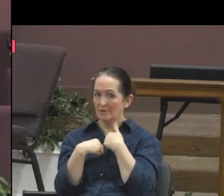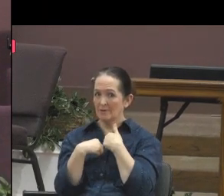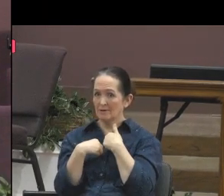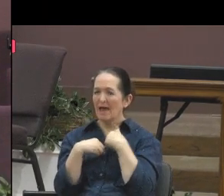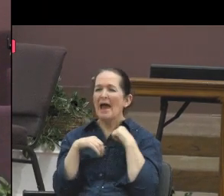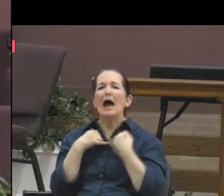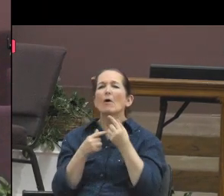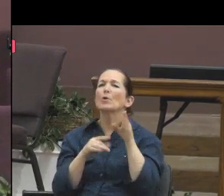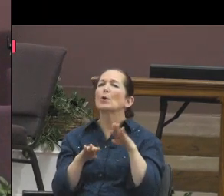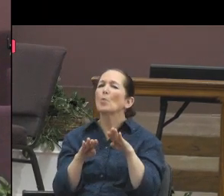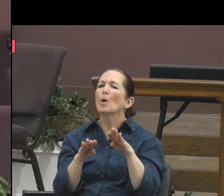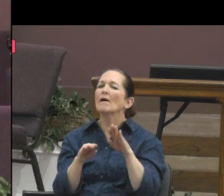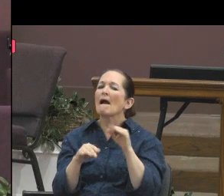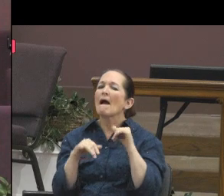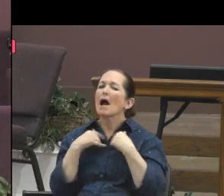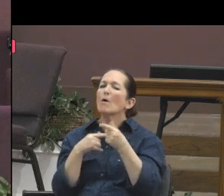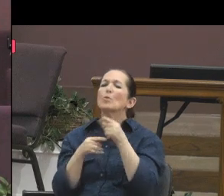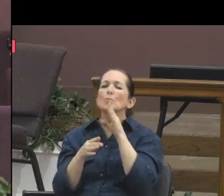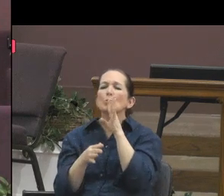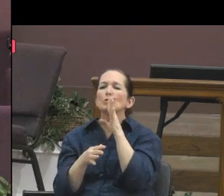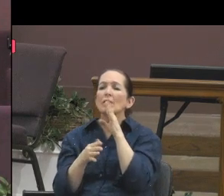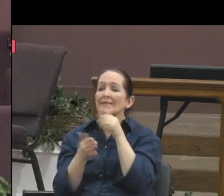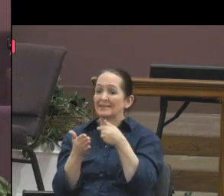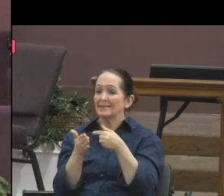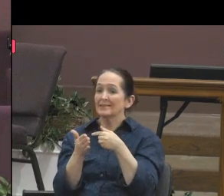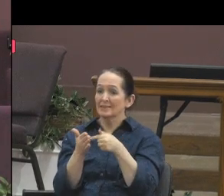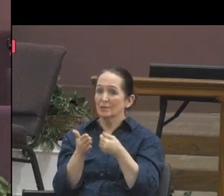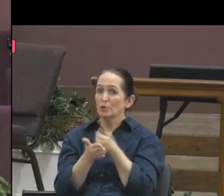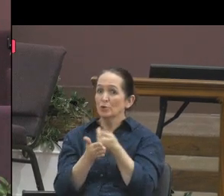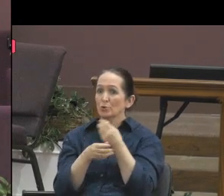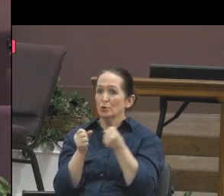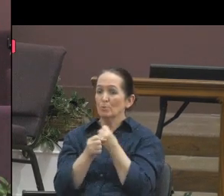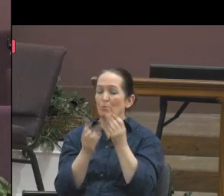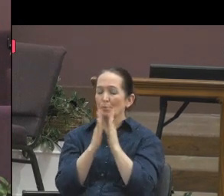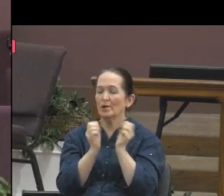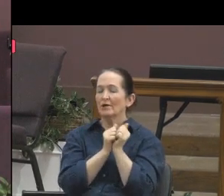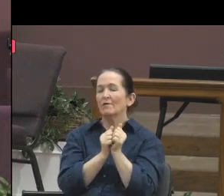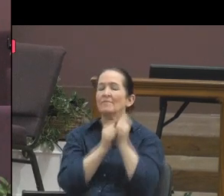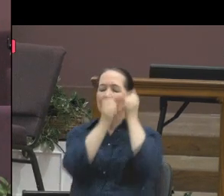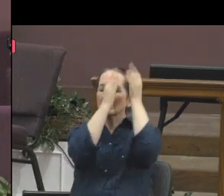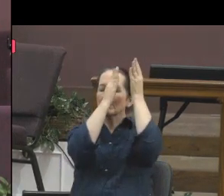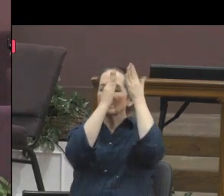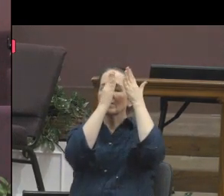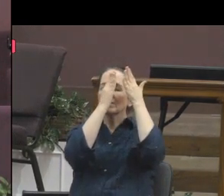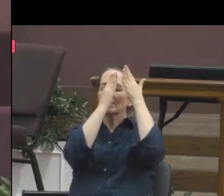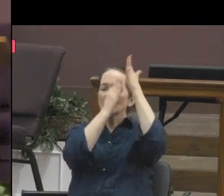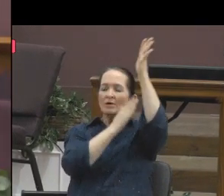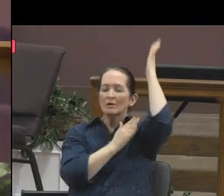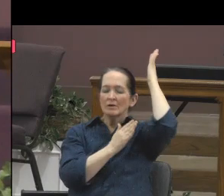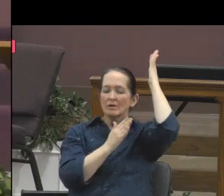How are you going to walk and how are you going to talk this new year? Let's pray together. Father God,